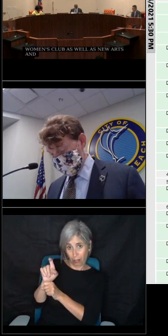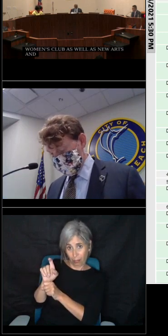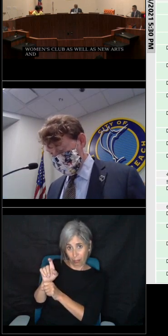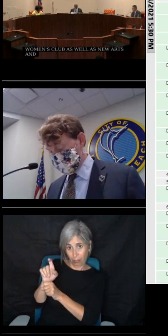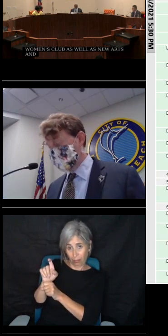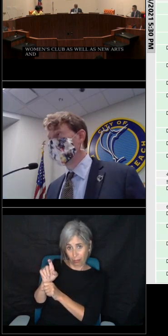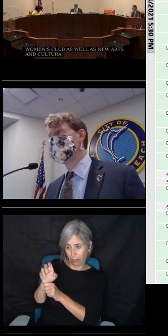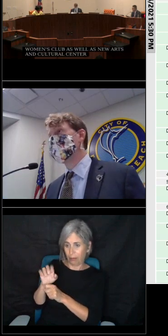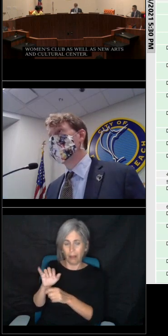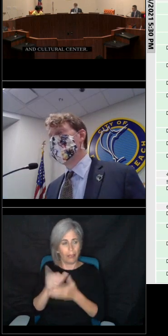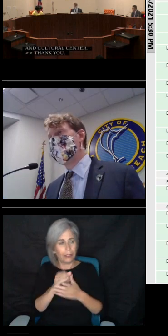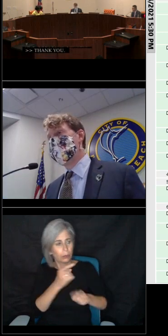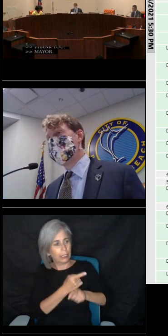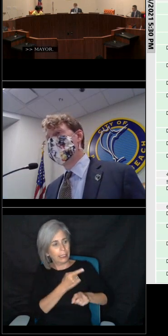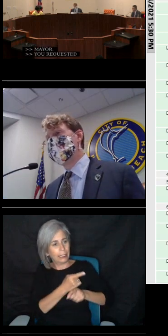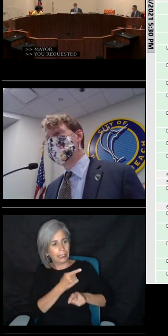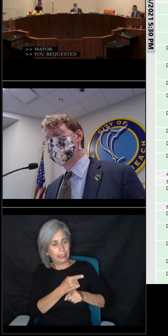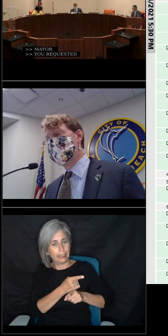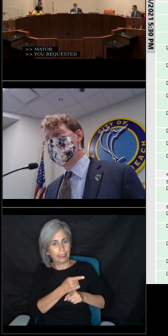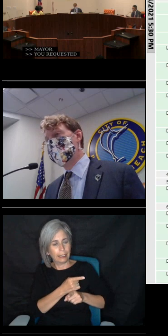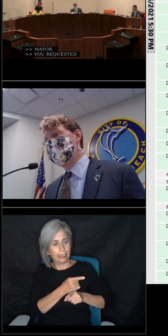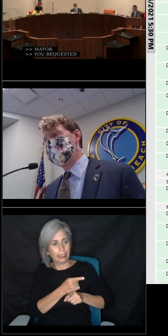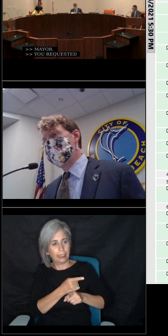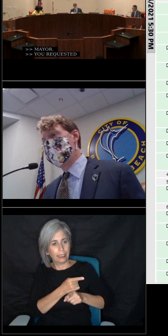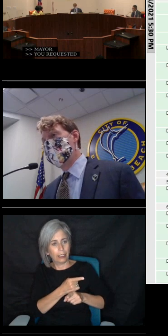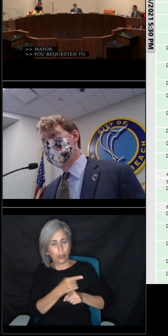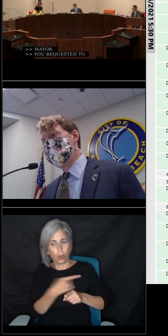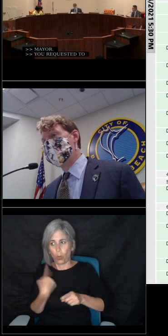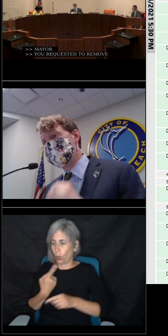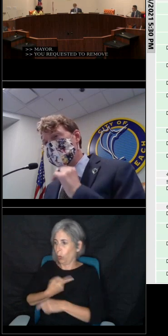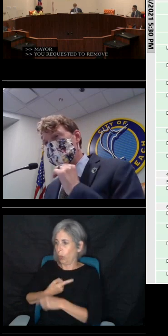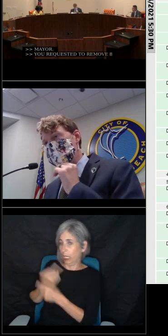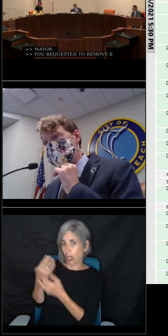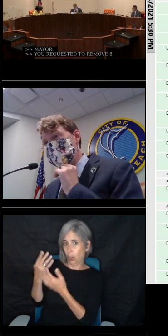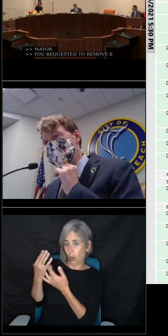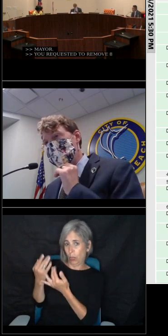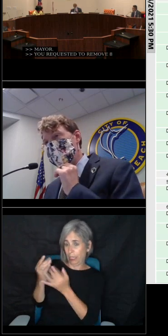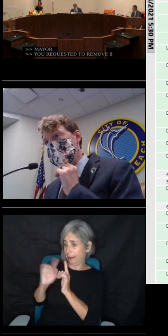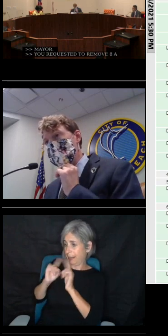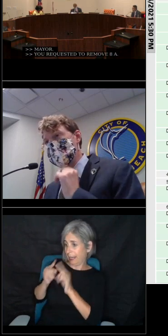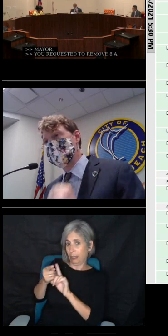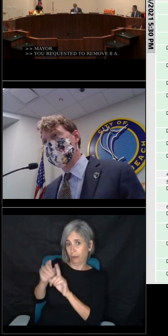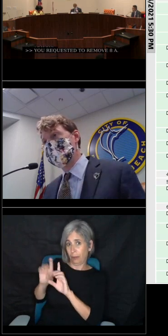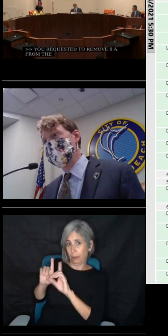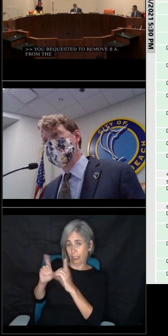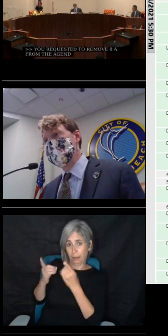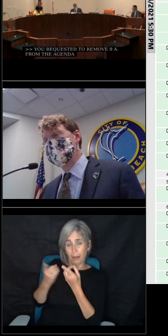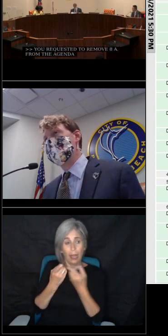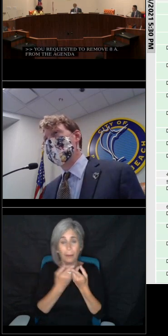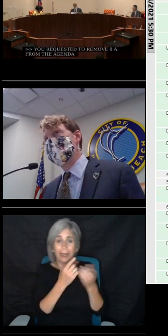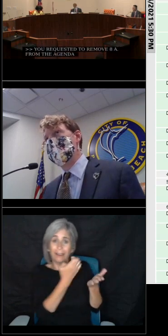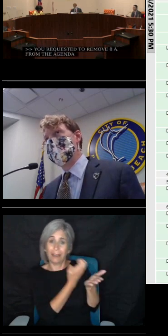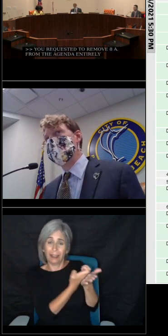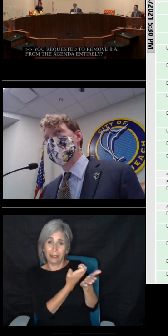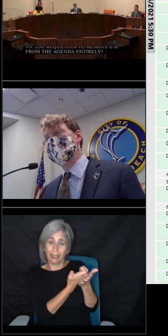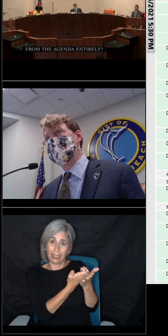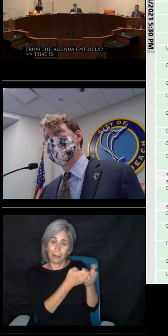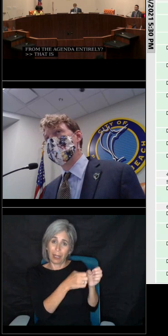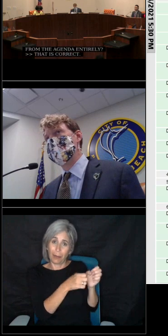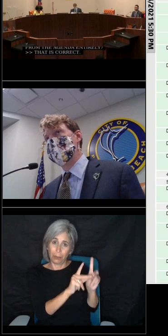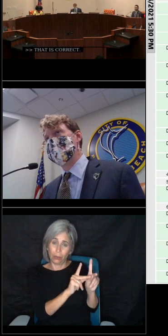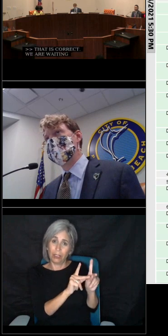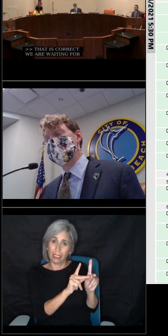That is correct. Was that? We are waiting from an answer from the Department of Economic Opportunity to bring that back,